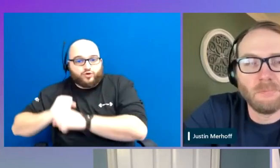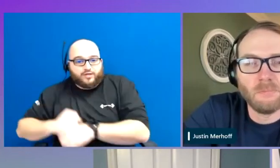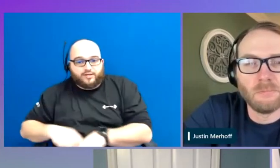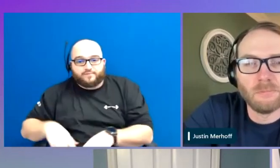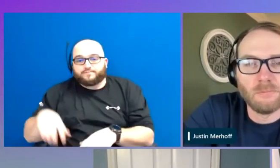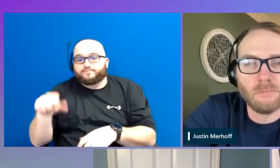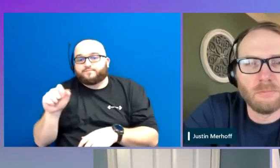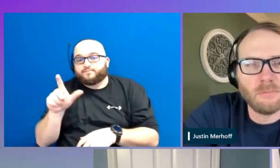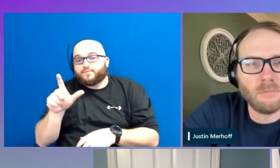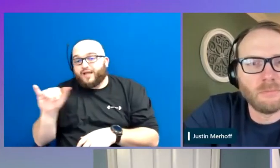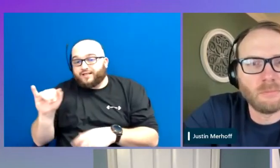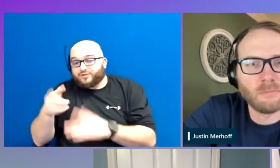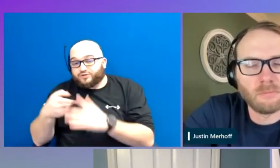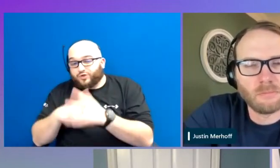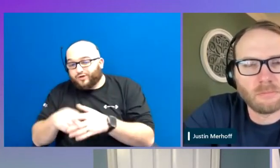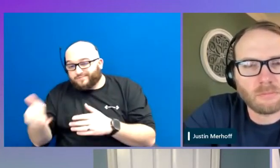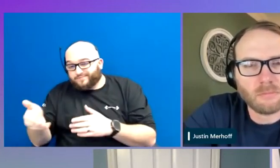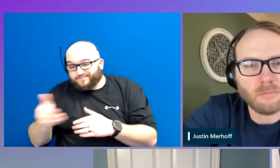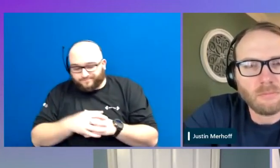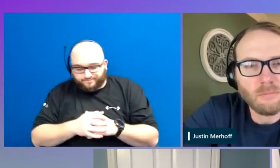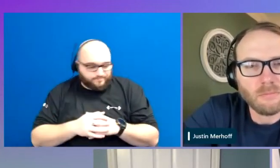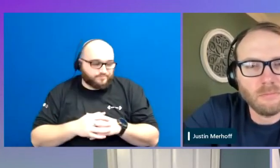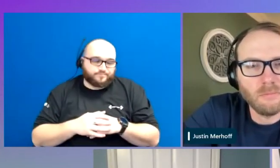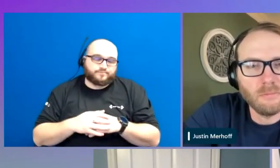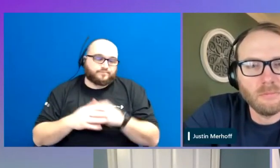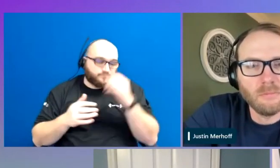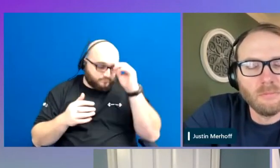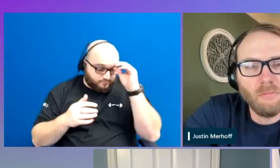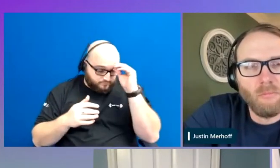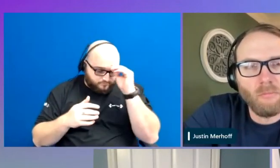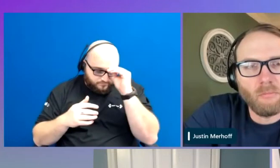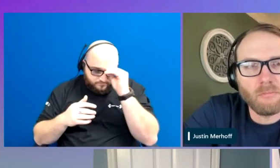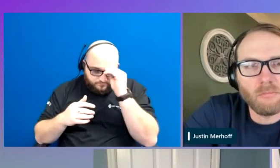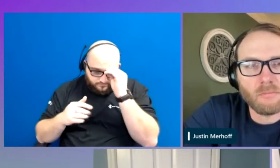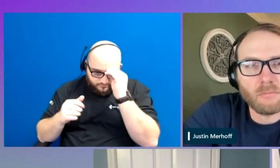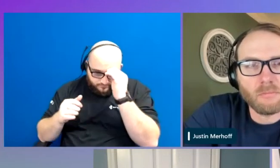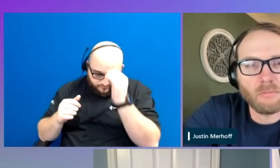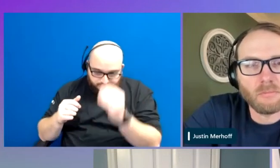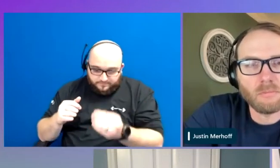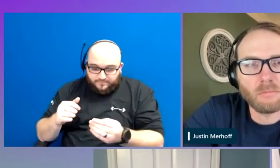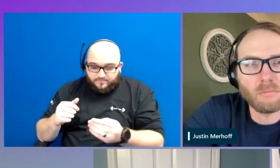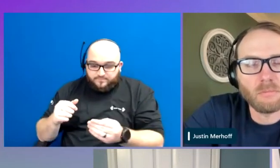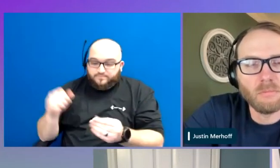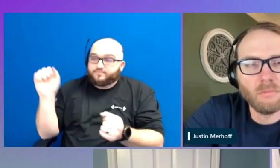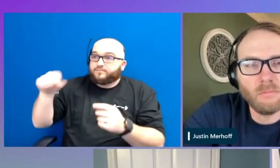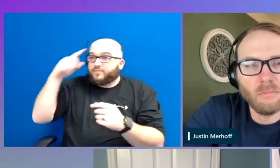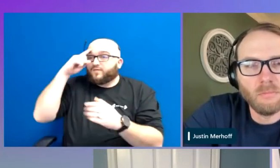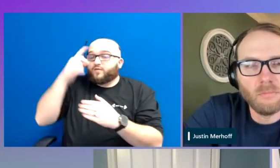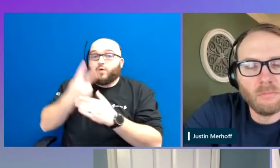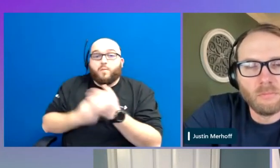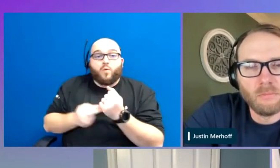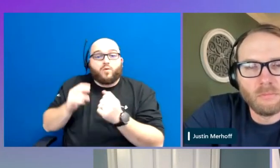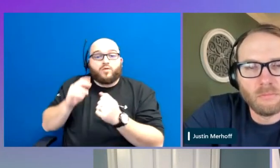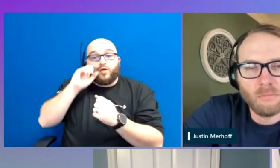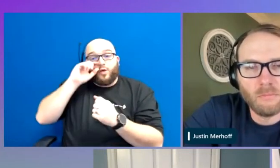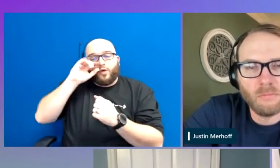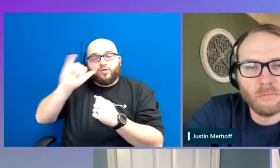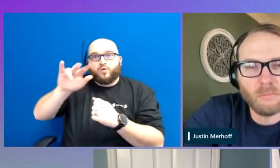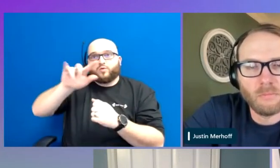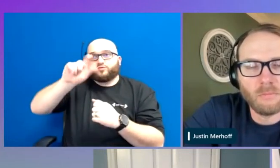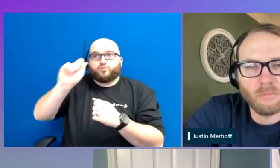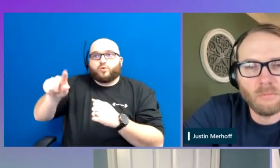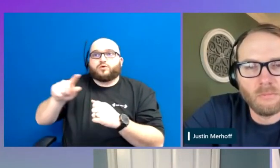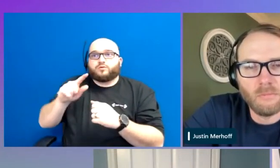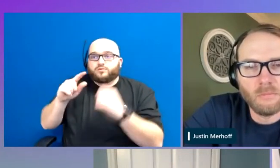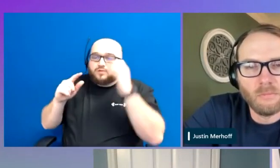thank you. For both of those, for both parts of those of that question, I would say the word that's